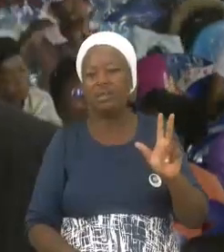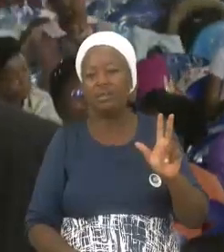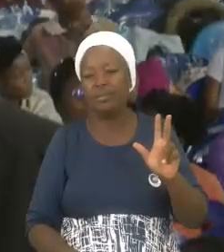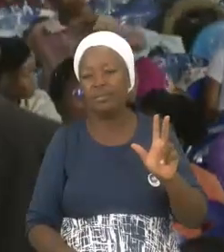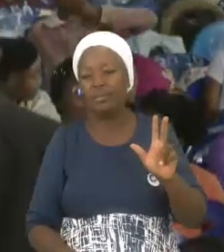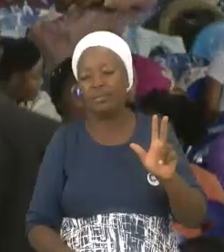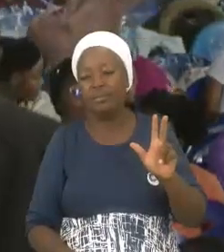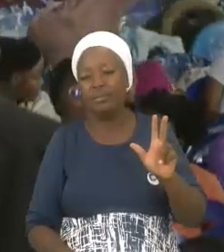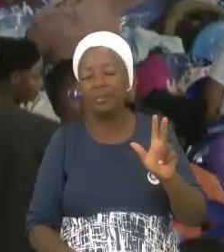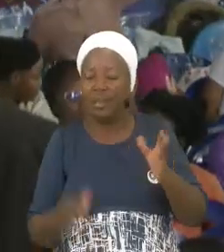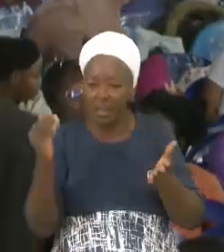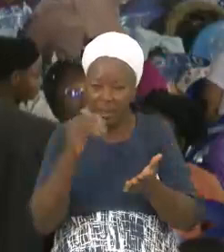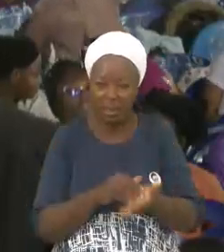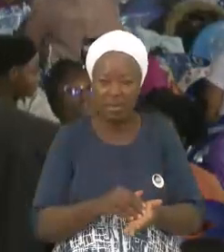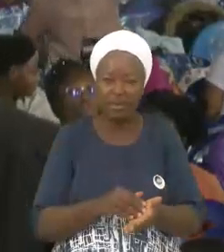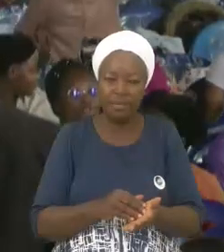+234 91 54 44 92 63. I take it again,